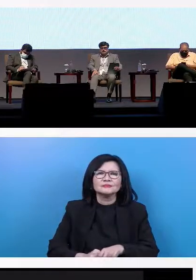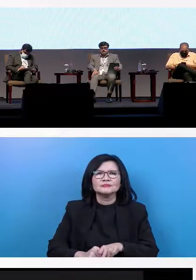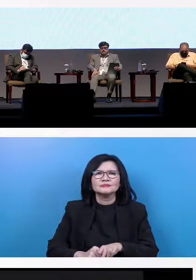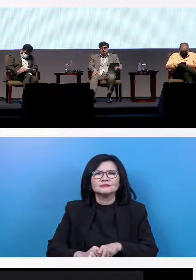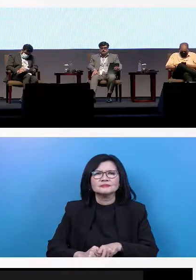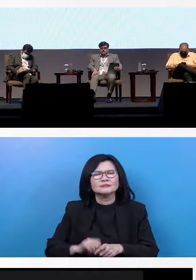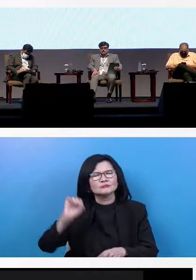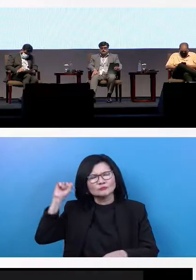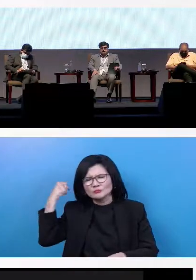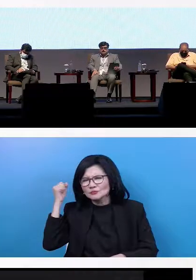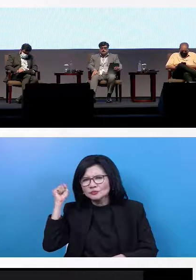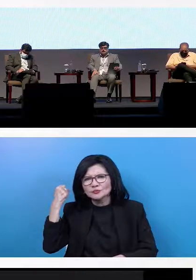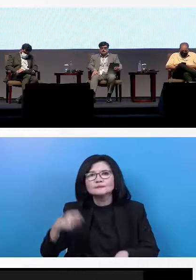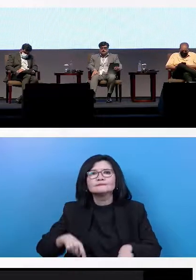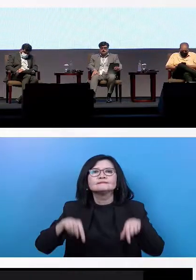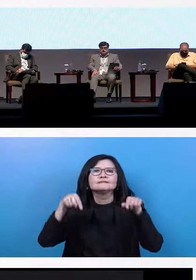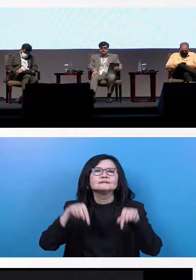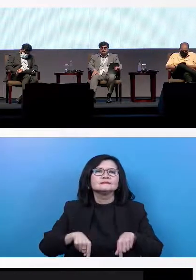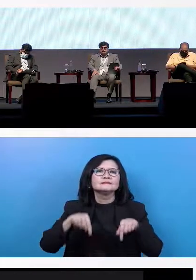are.